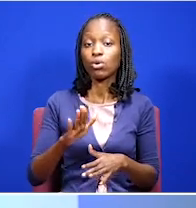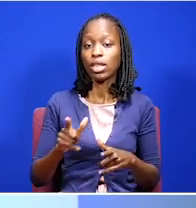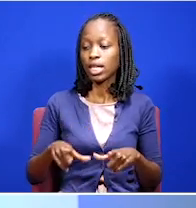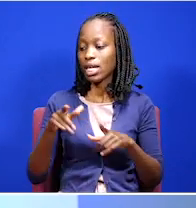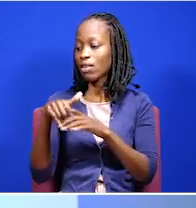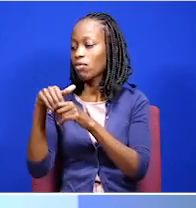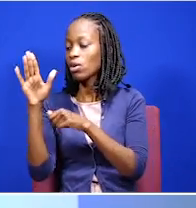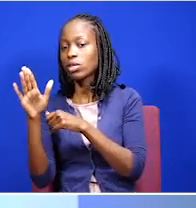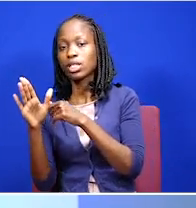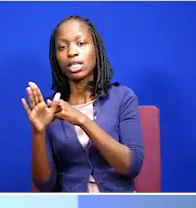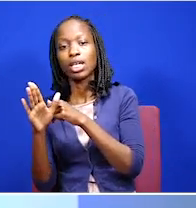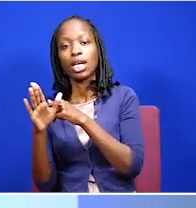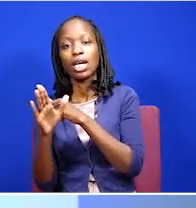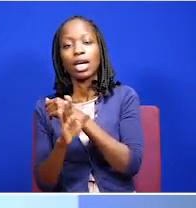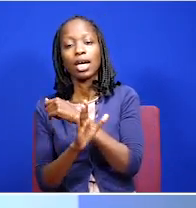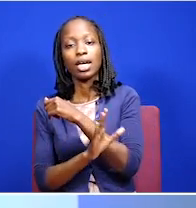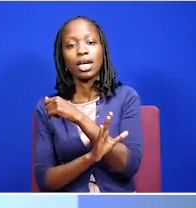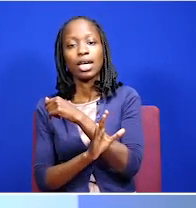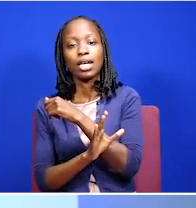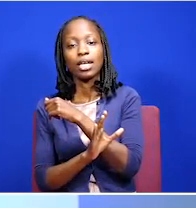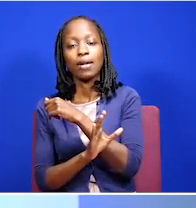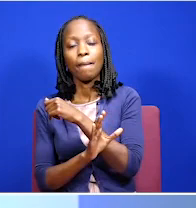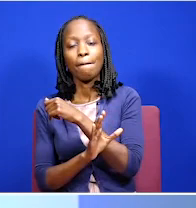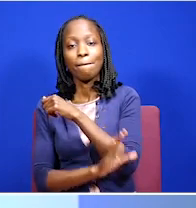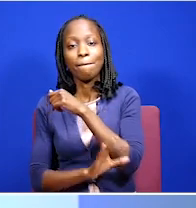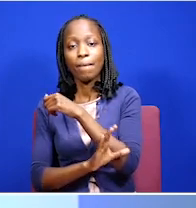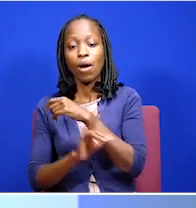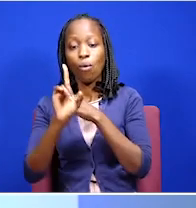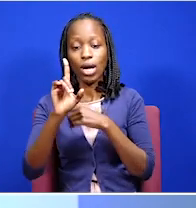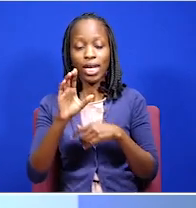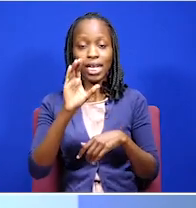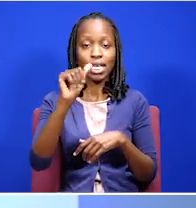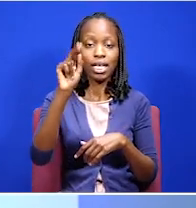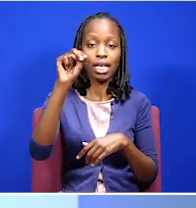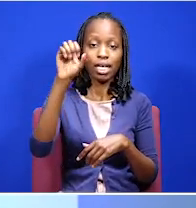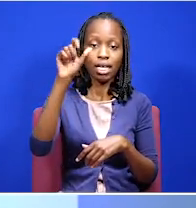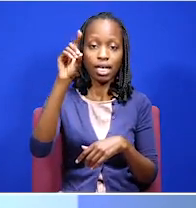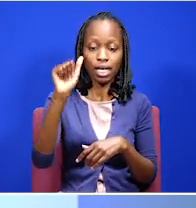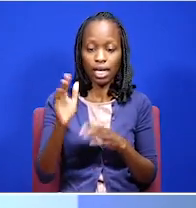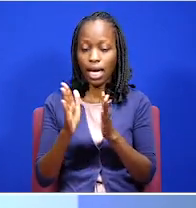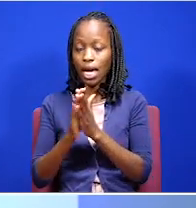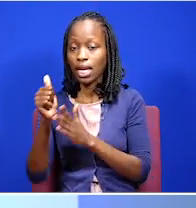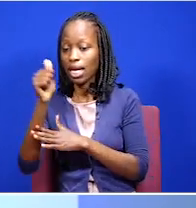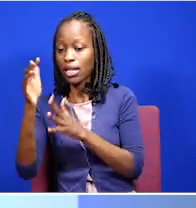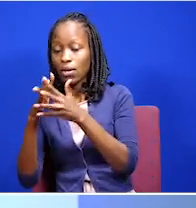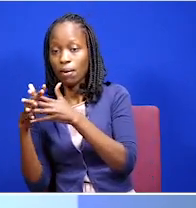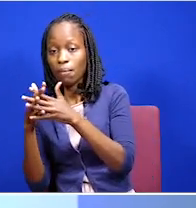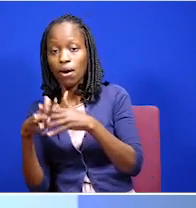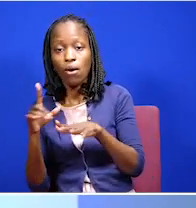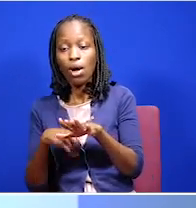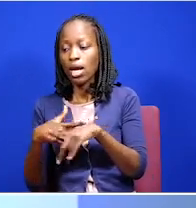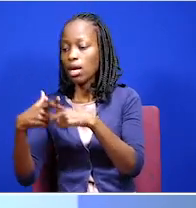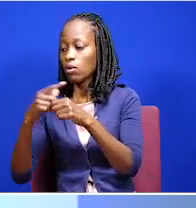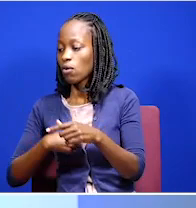I have grandchildren. And you know, I am a mother of 2 daughters and they live out of the country, one in America, US, another